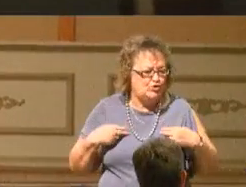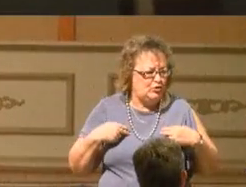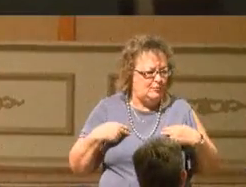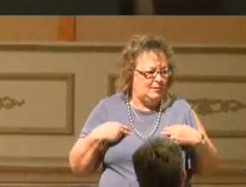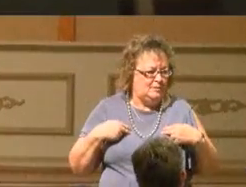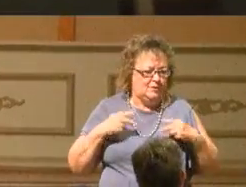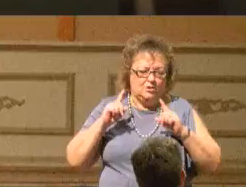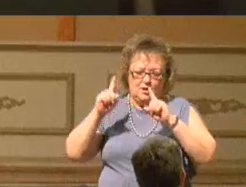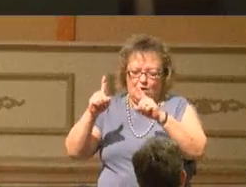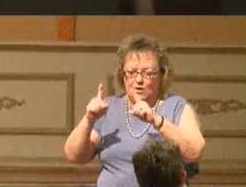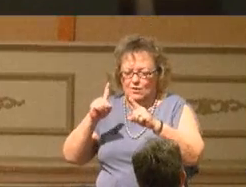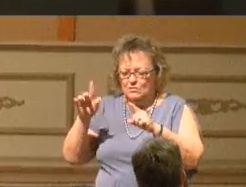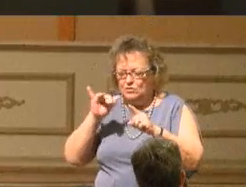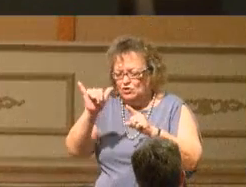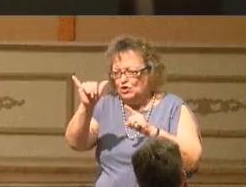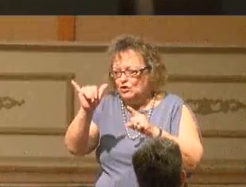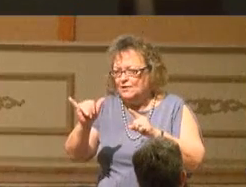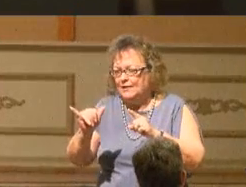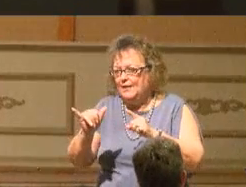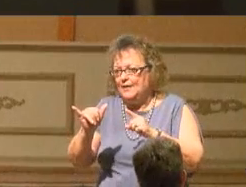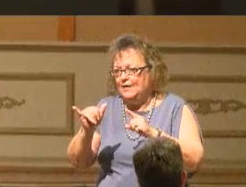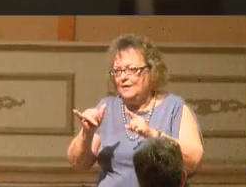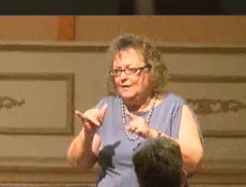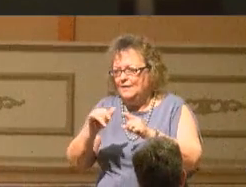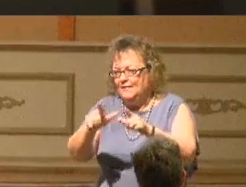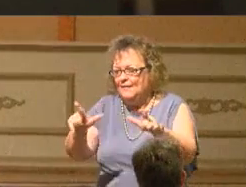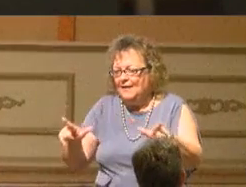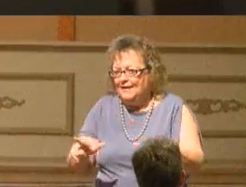spend eternity in the lake of fire.